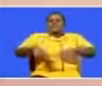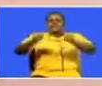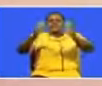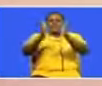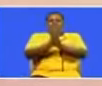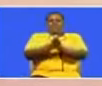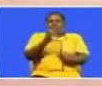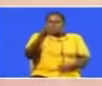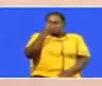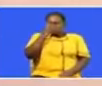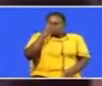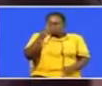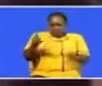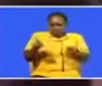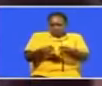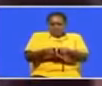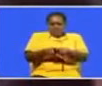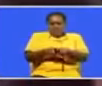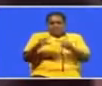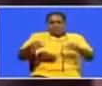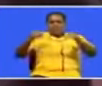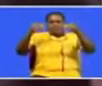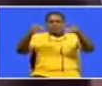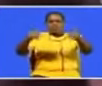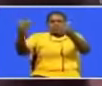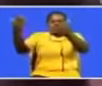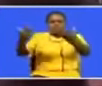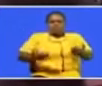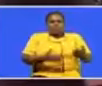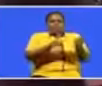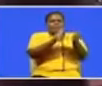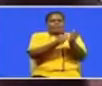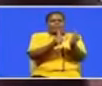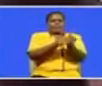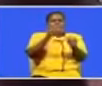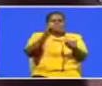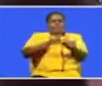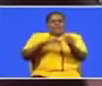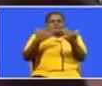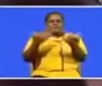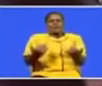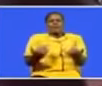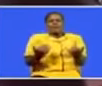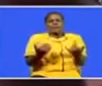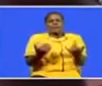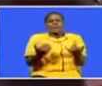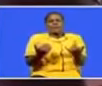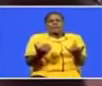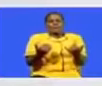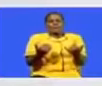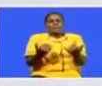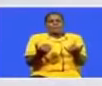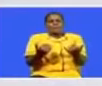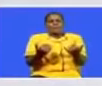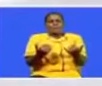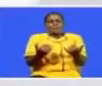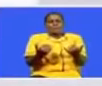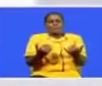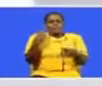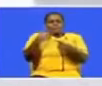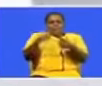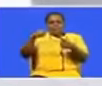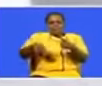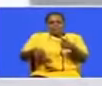President William Ruto, and resolving to postpone the importation of maize. A dispatch to newsroom says, and I quote, with this